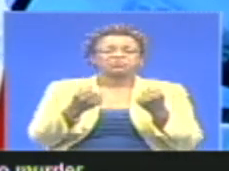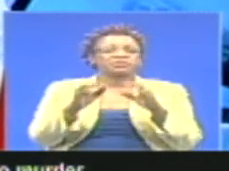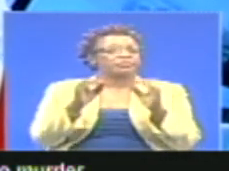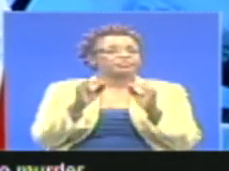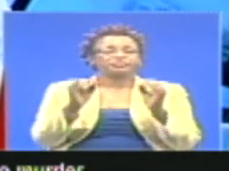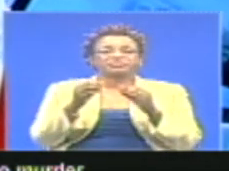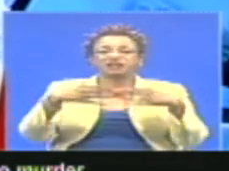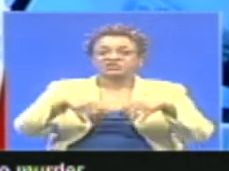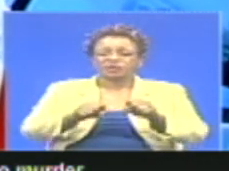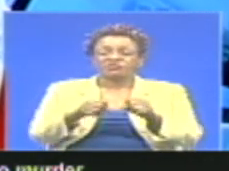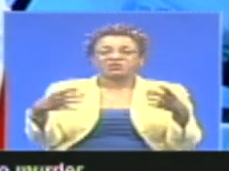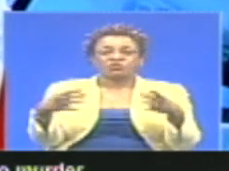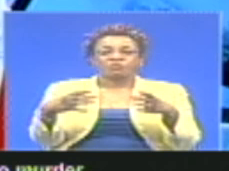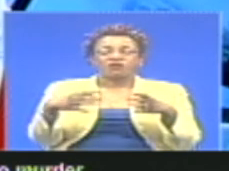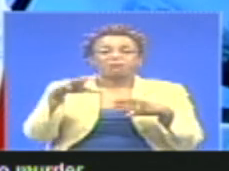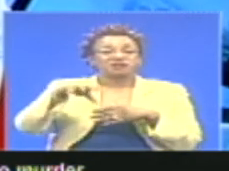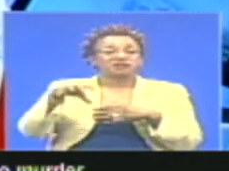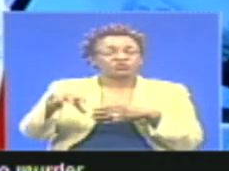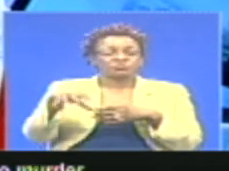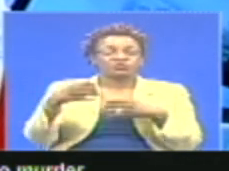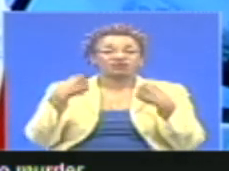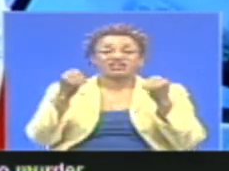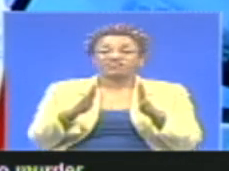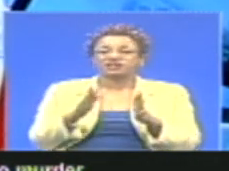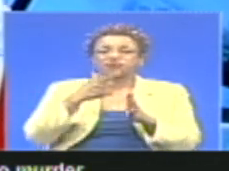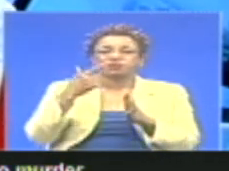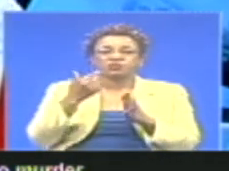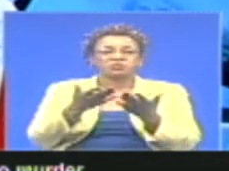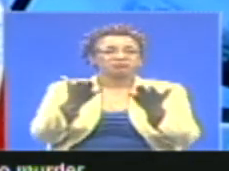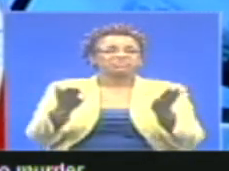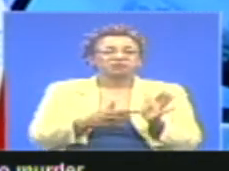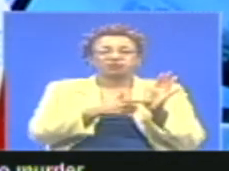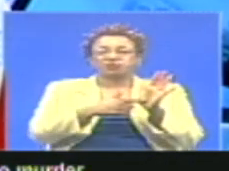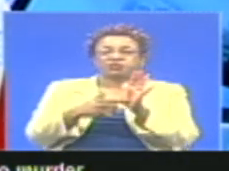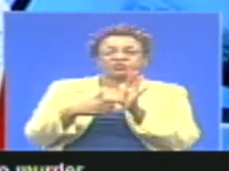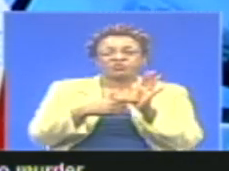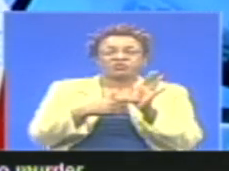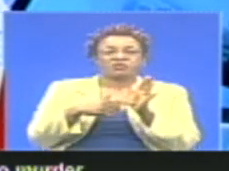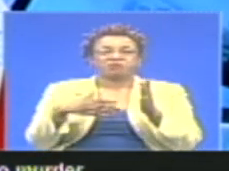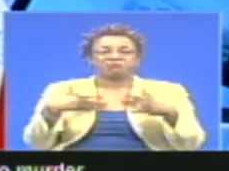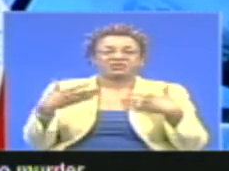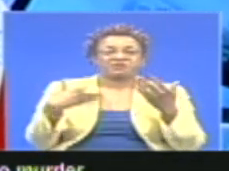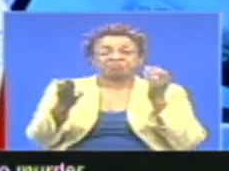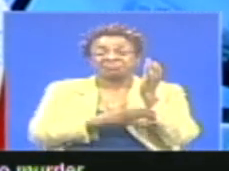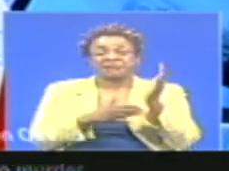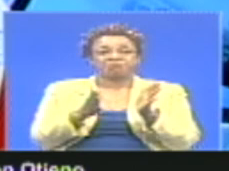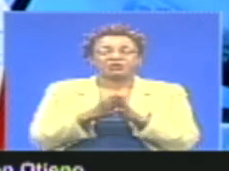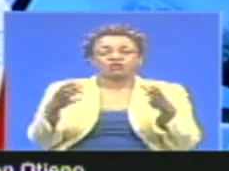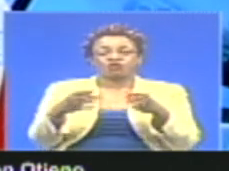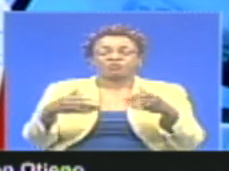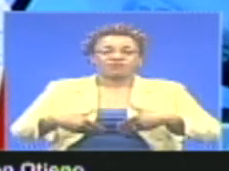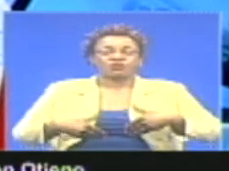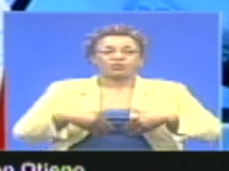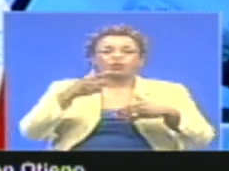over by a group of matatu drivers who engaged in a brazen show of impunity cheered on by a loud group of youth who